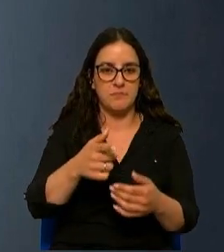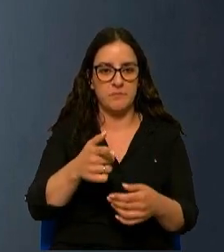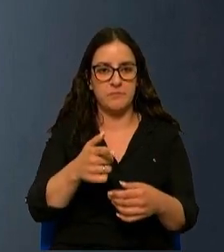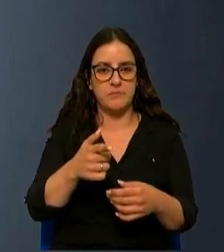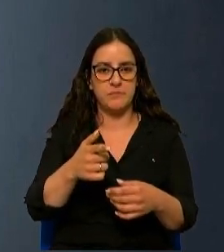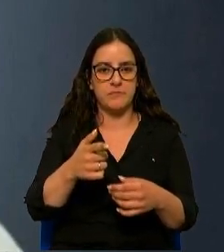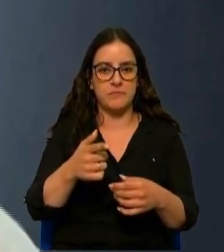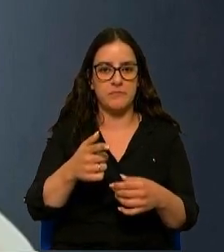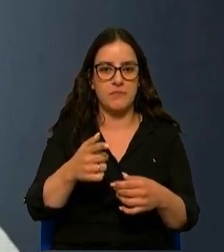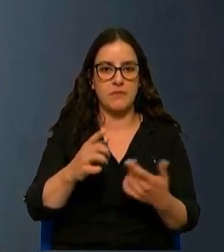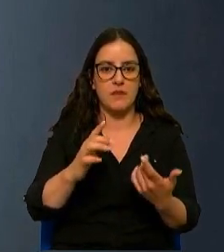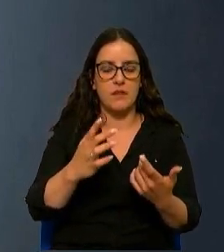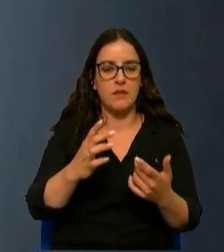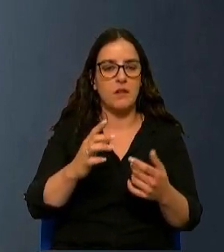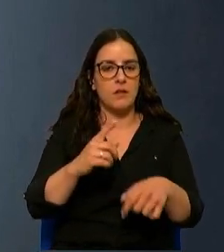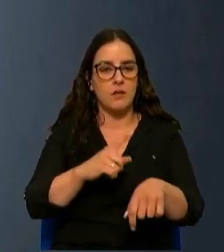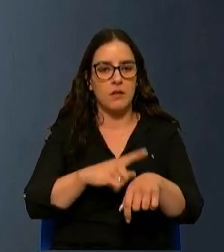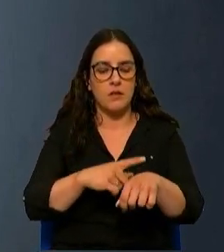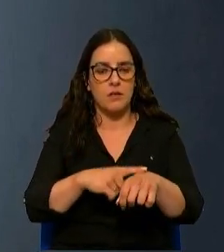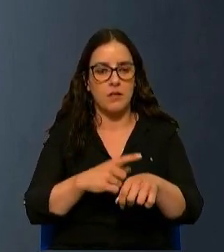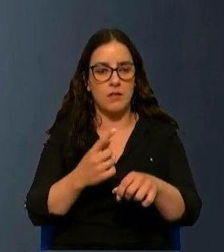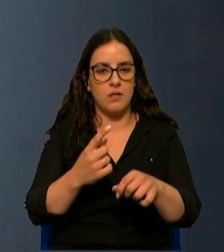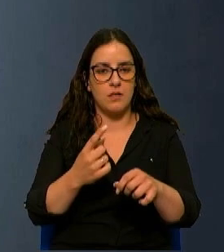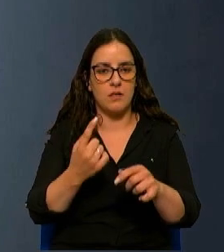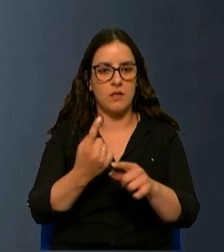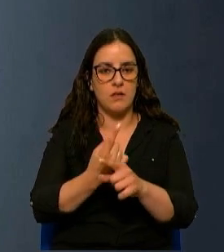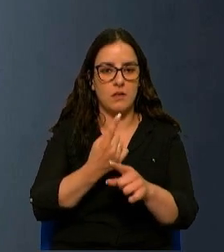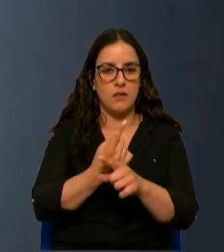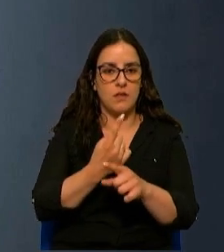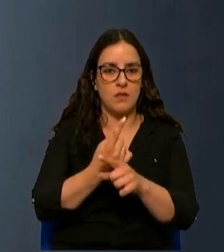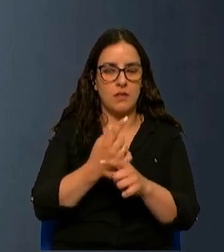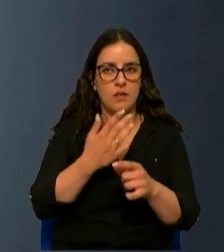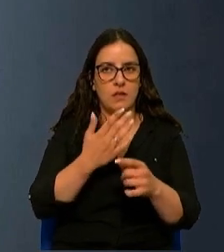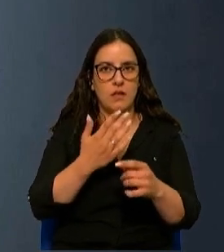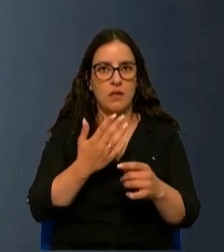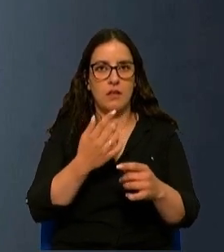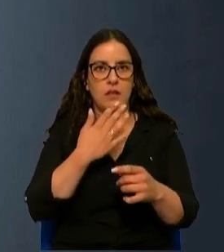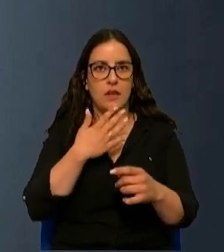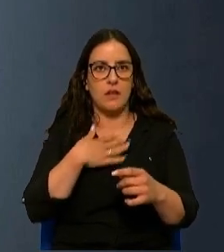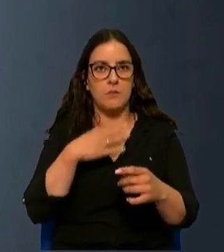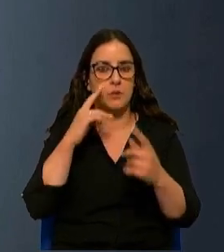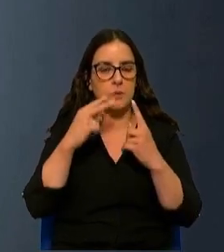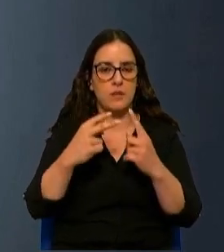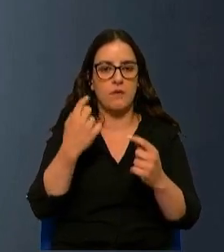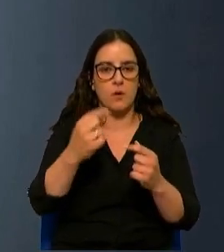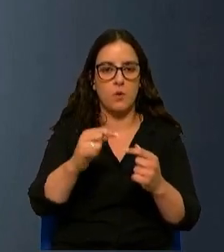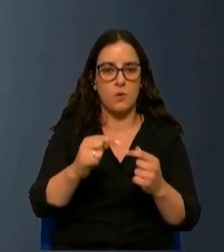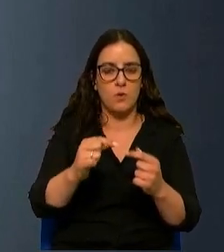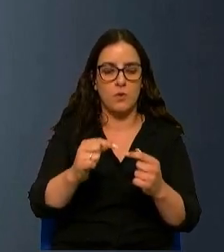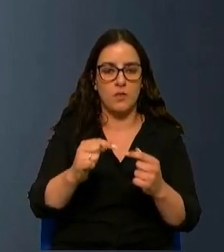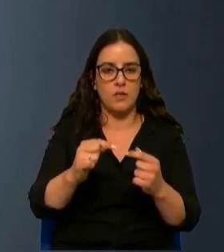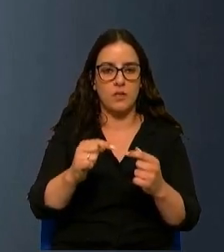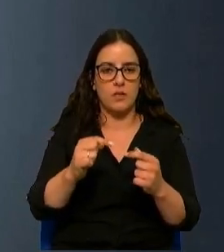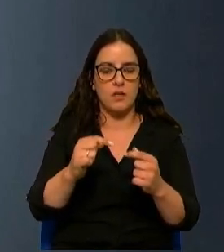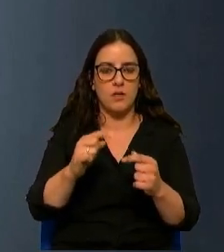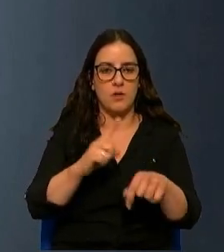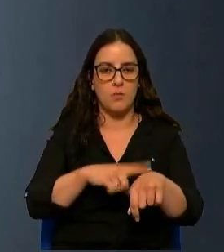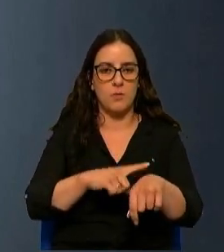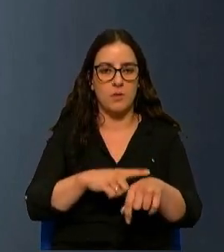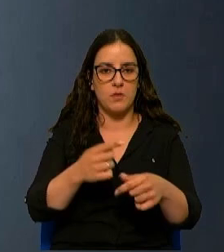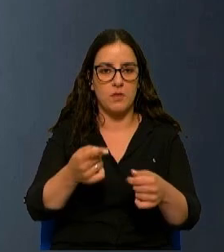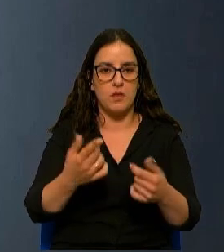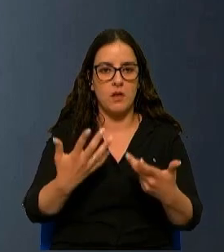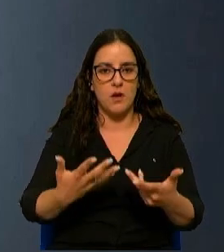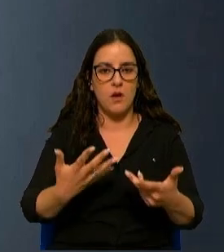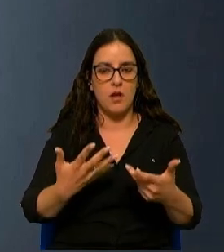of hype and that gives me quite a unique perspective on what's going on in the field at the moment. So, today